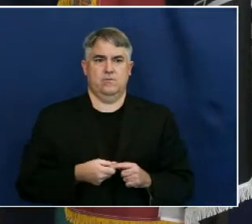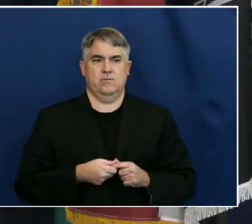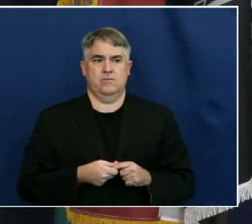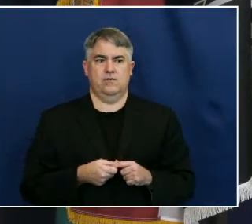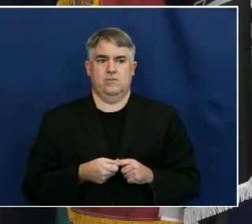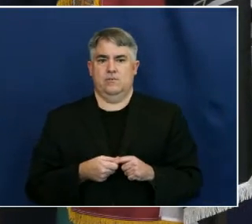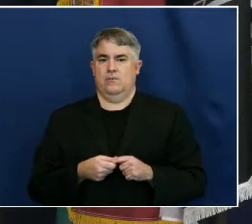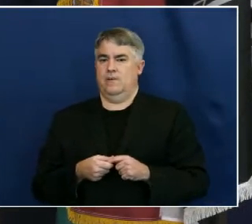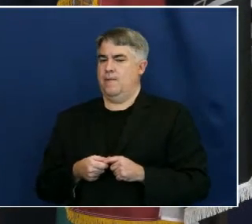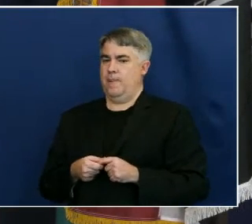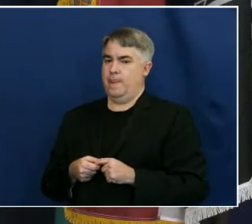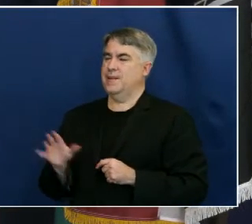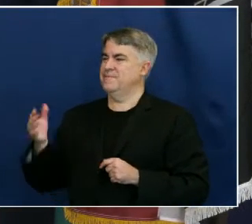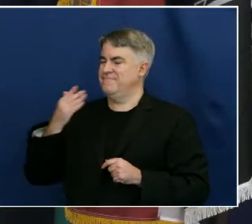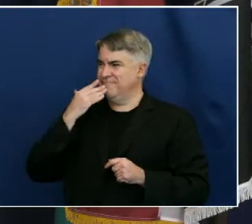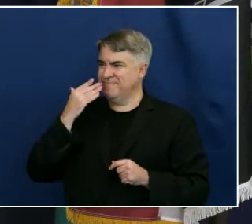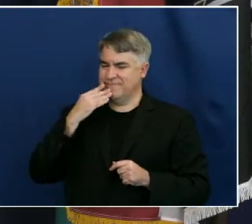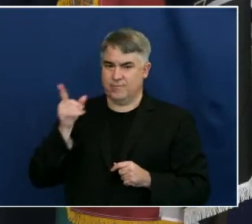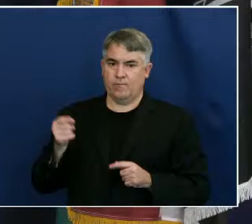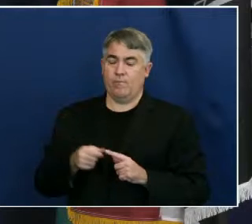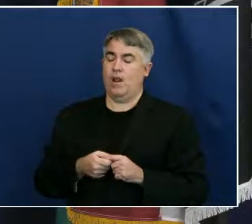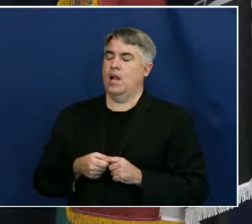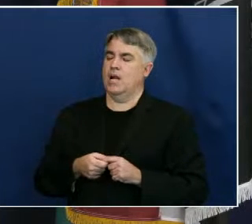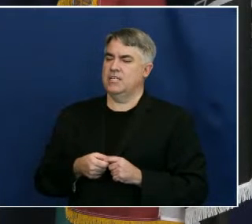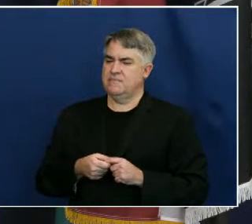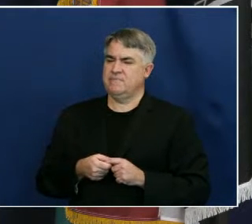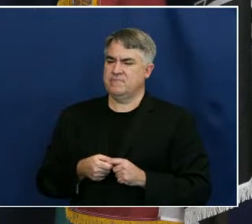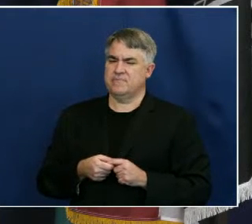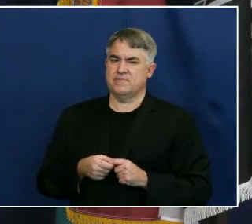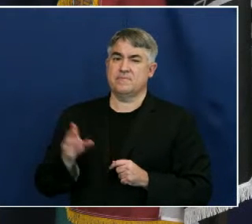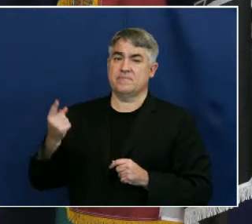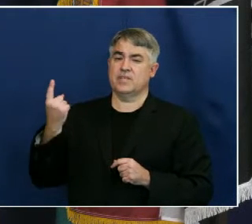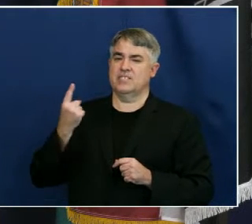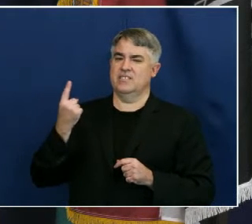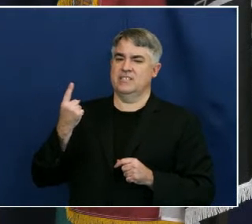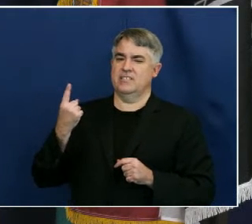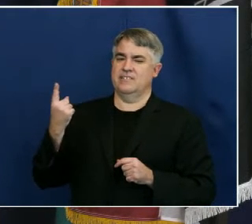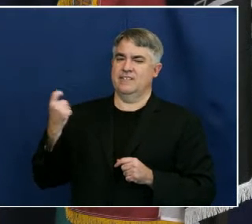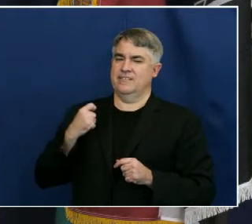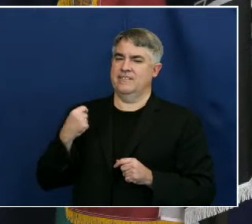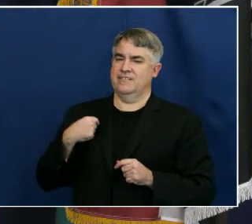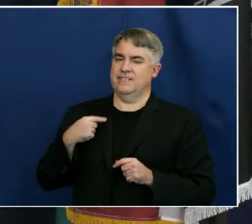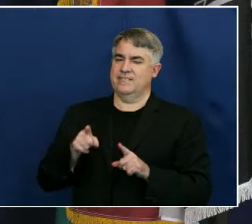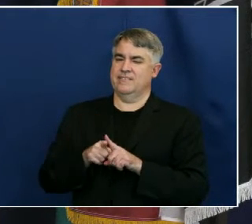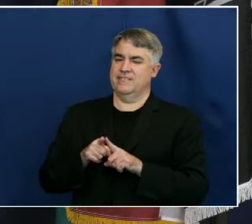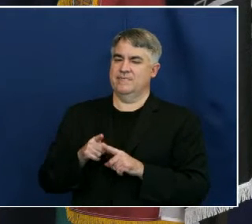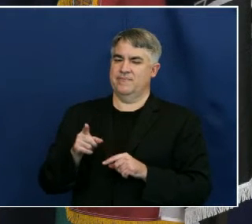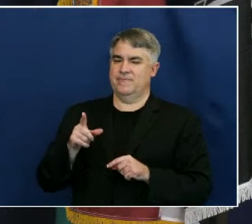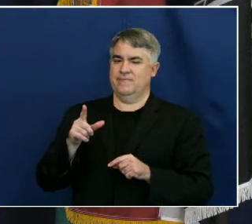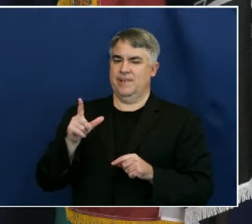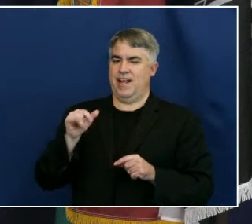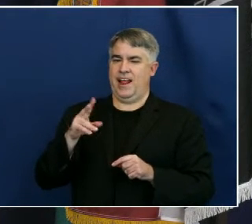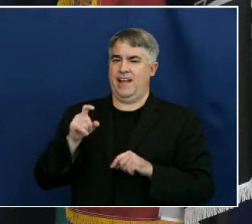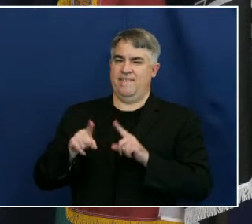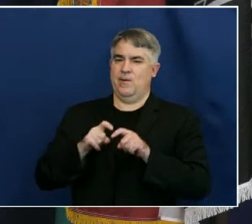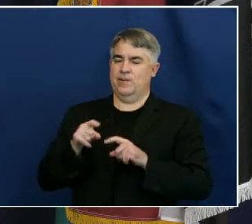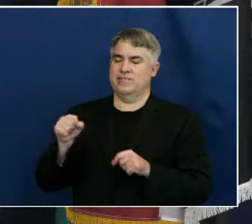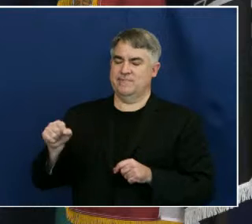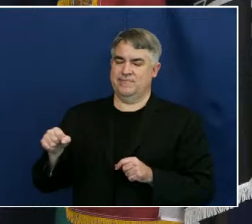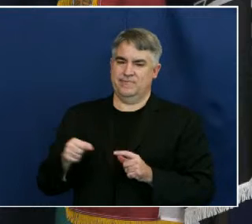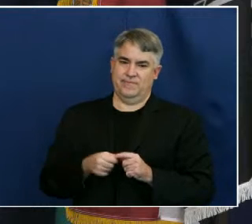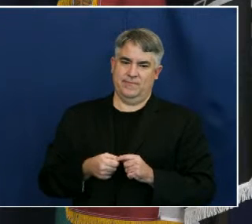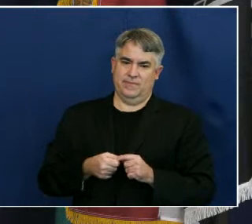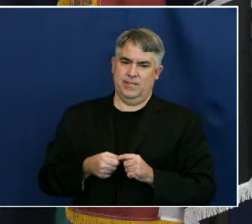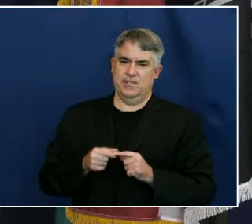Thanks for that question. I think that was really asked in the live portion already. We are monitoring these variants, and we're concerned about some of them